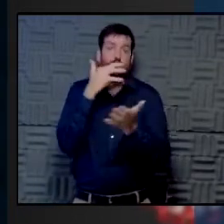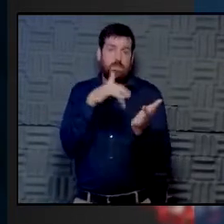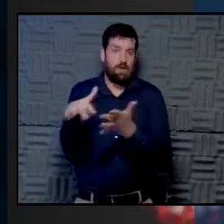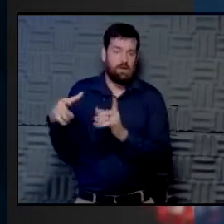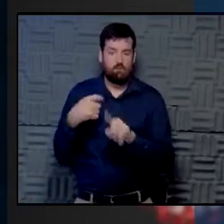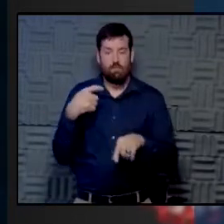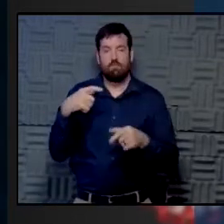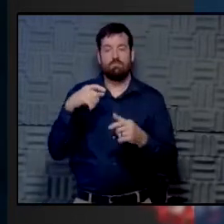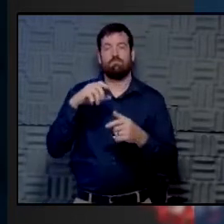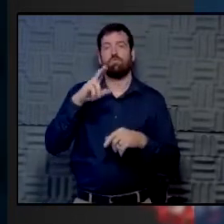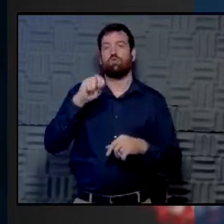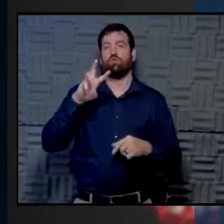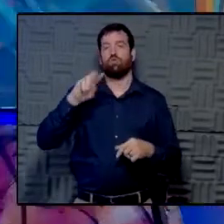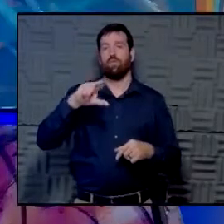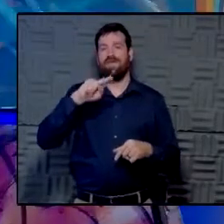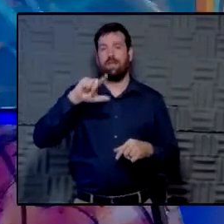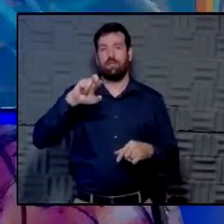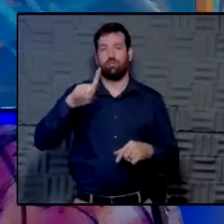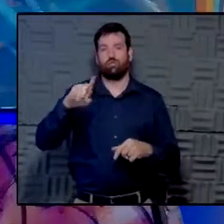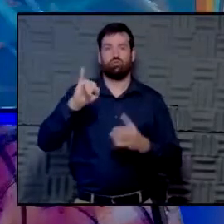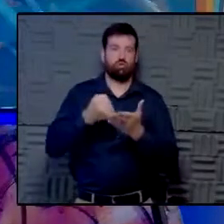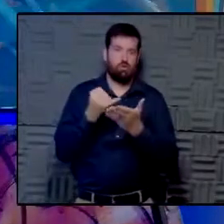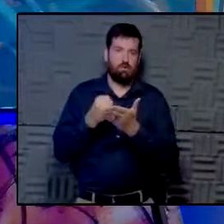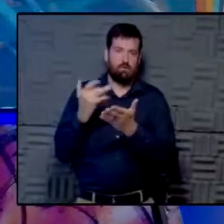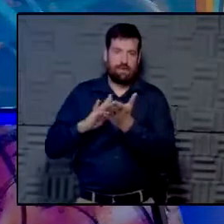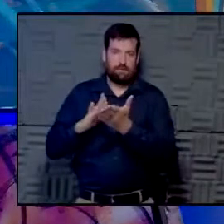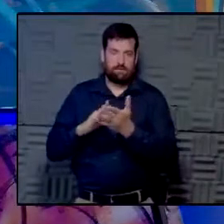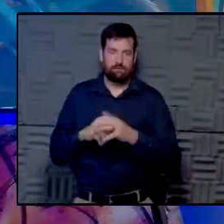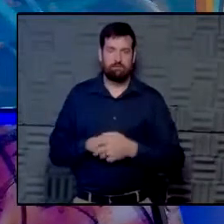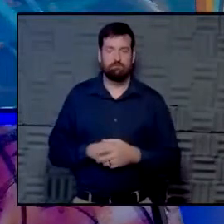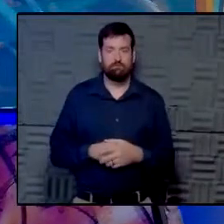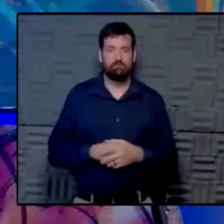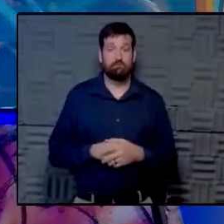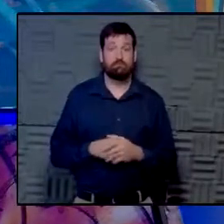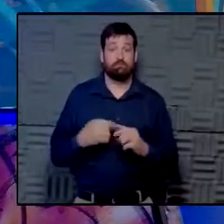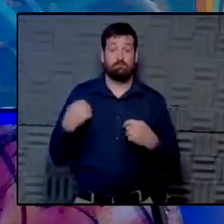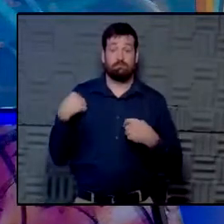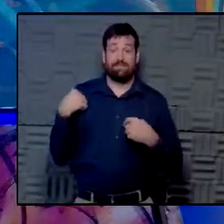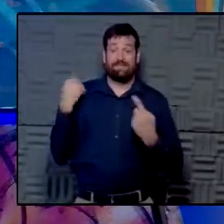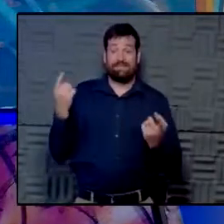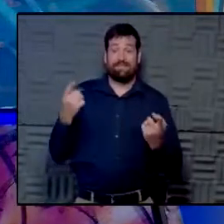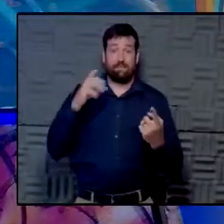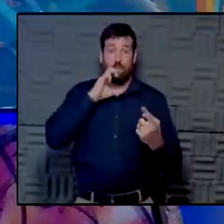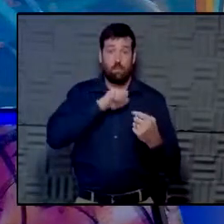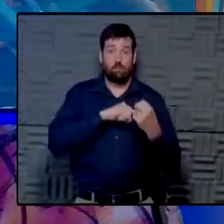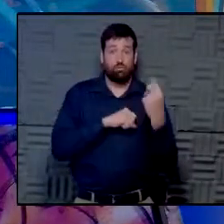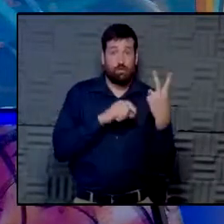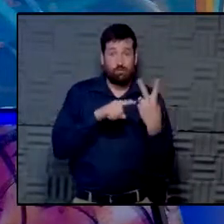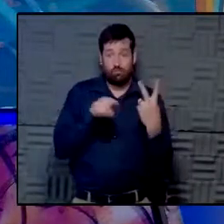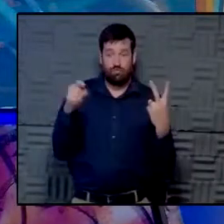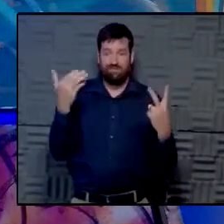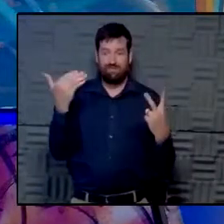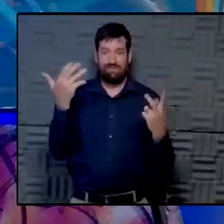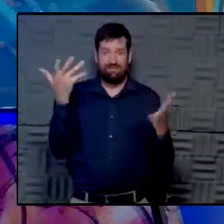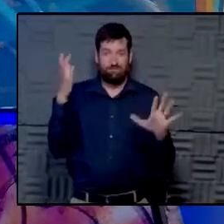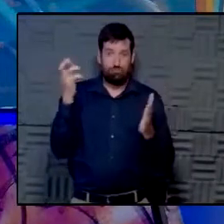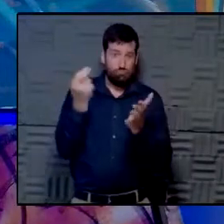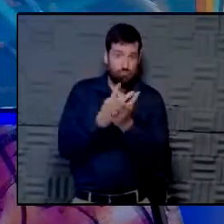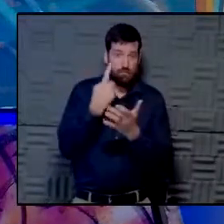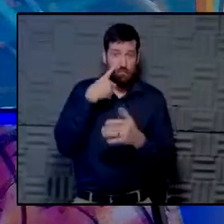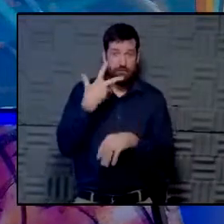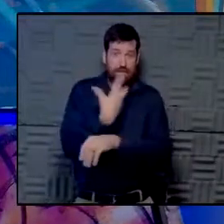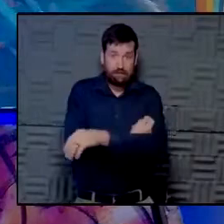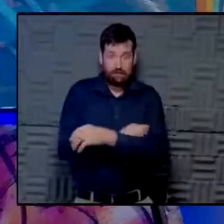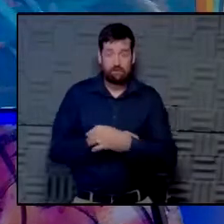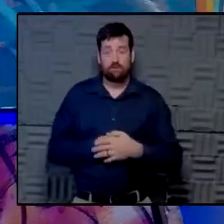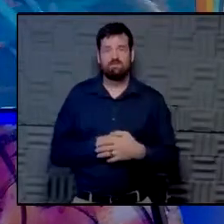Medicine. So, in the week since the 12 to 15-year-old age group has been approved to get their